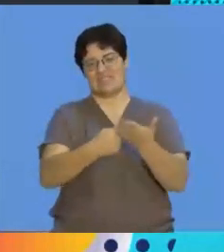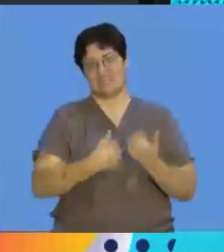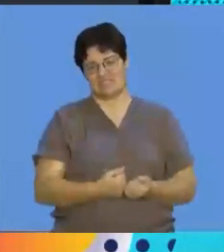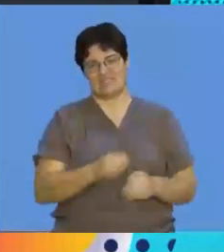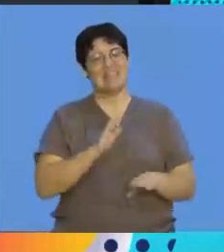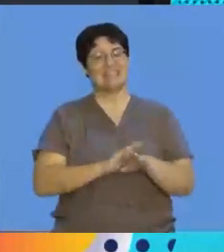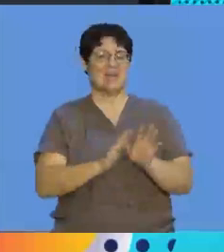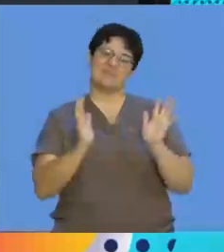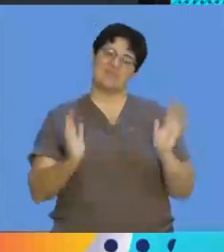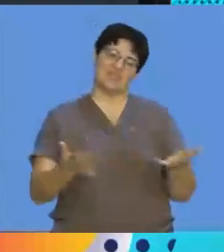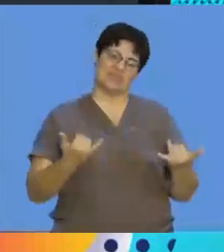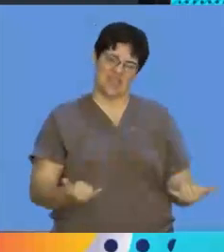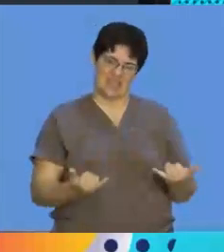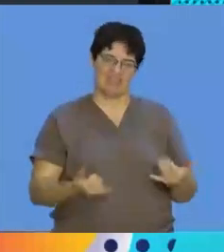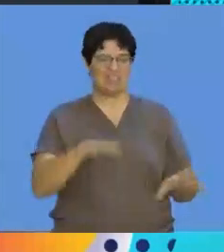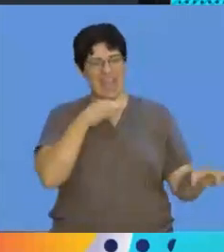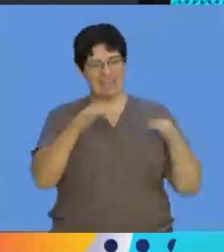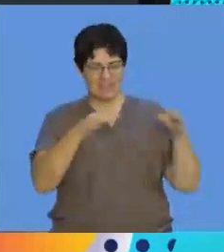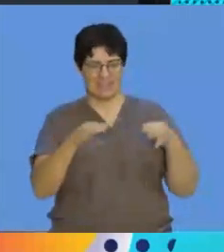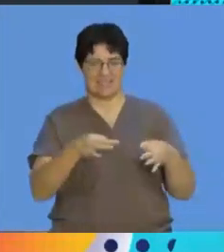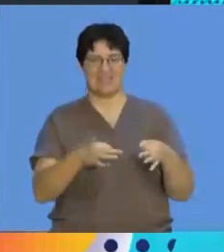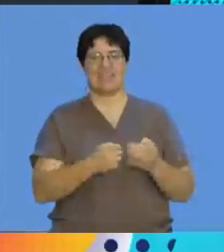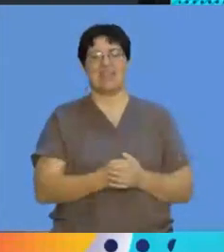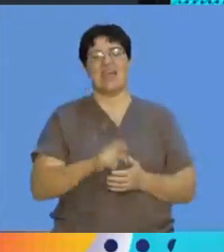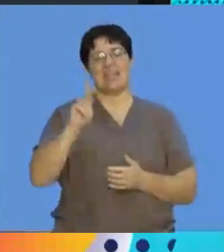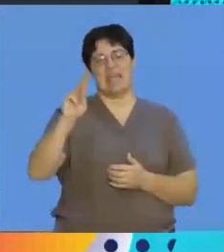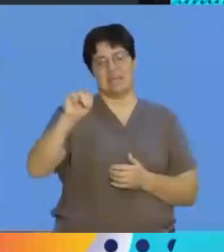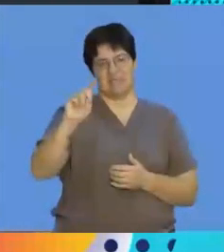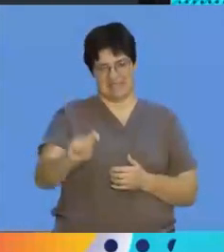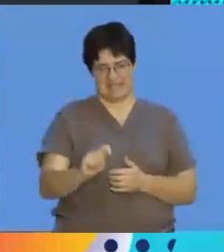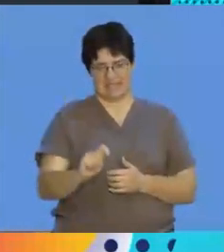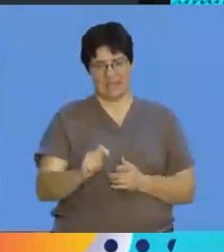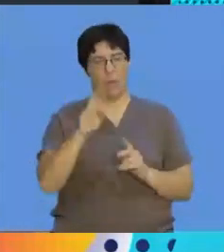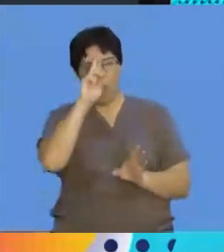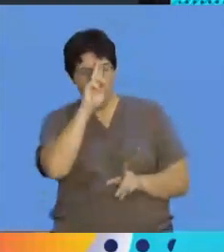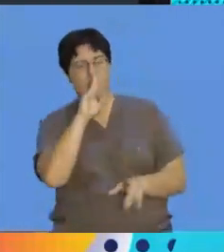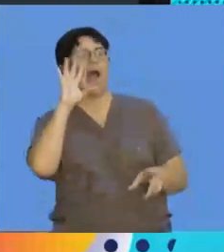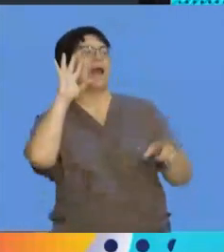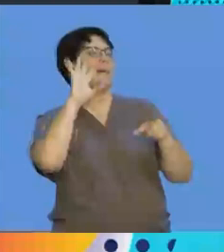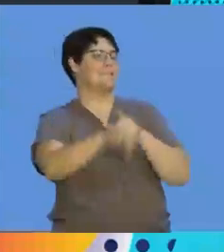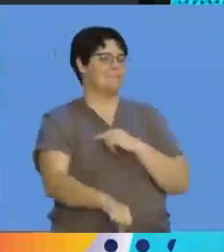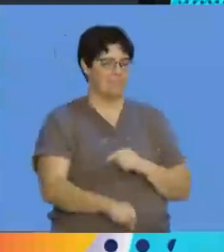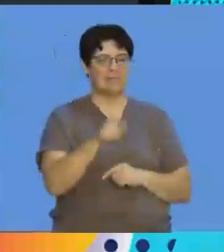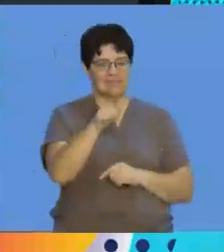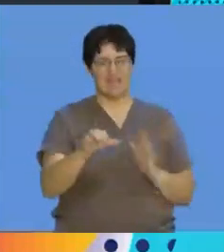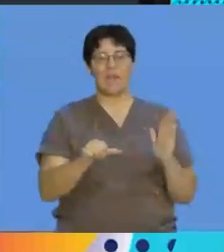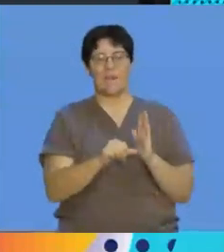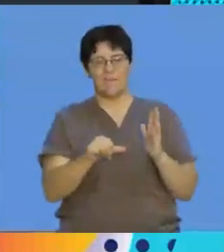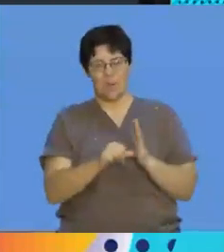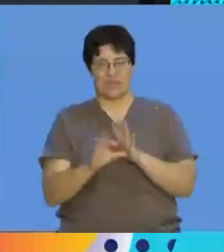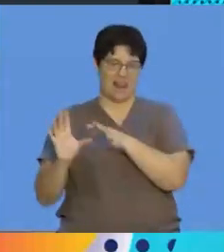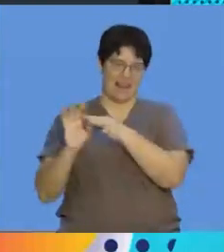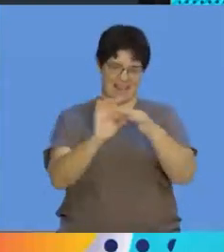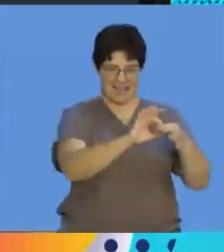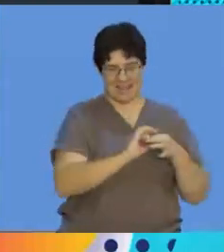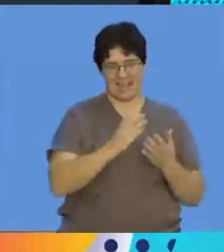today, just to go through the kinetic molecular theory. Hopefully it makes a lot of sense, and we can make these very important links and try